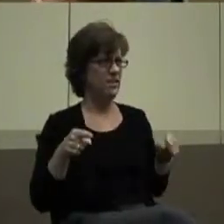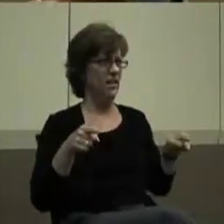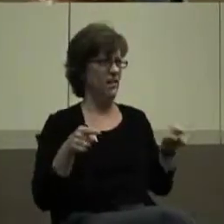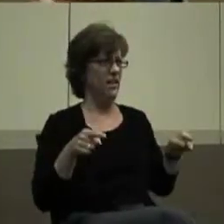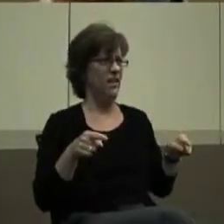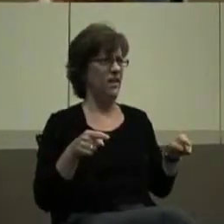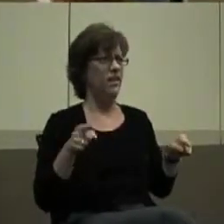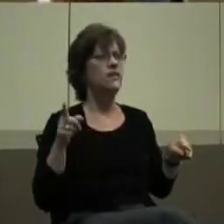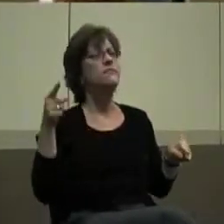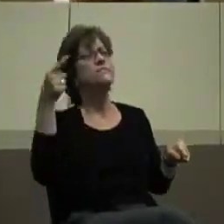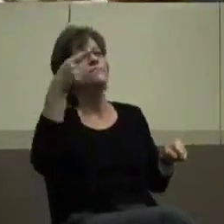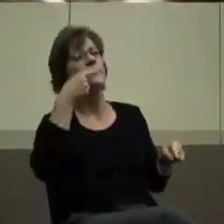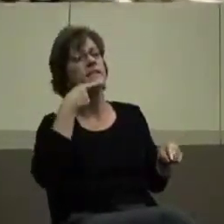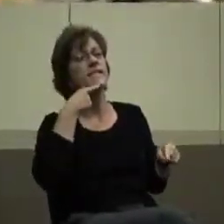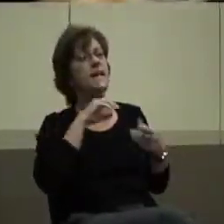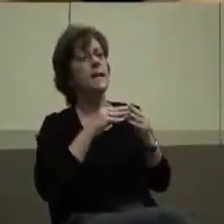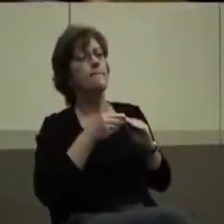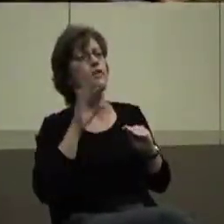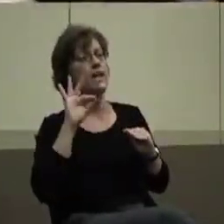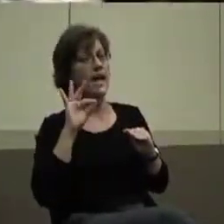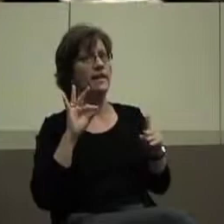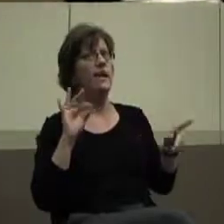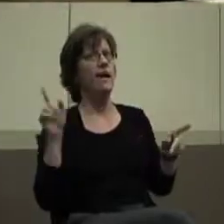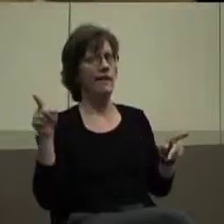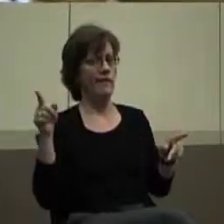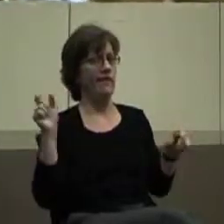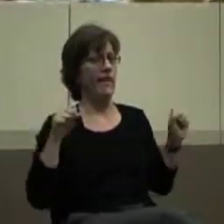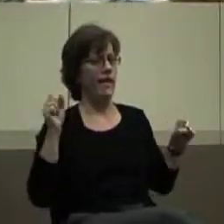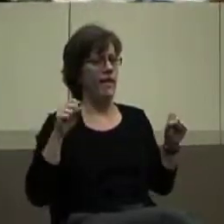task. Okay, so she's saying number 9.